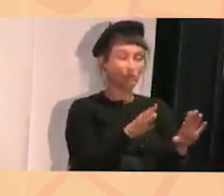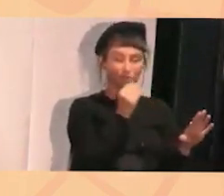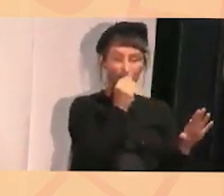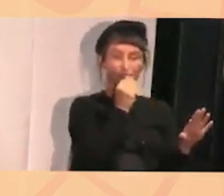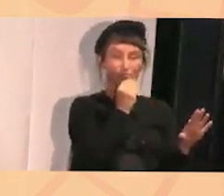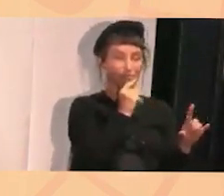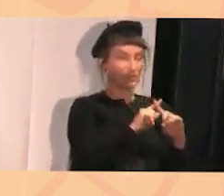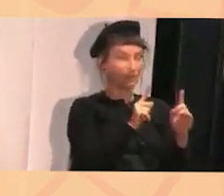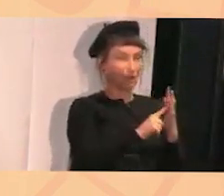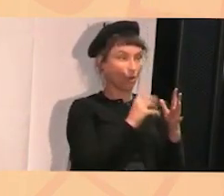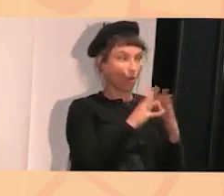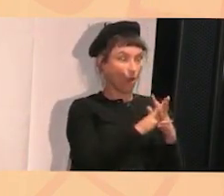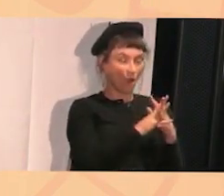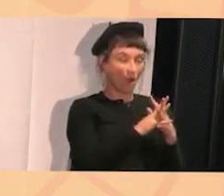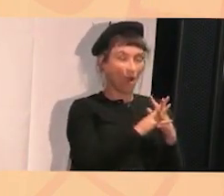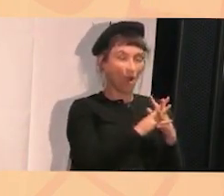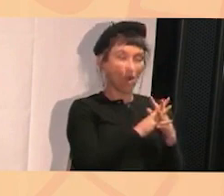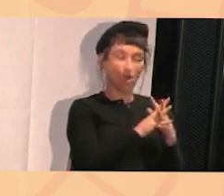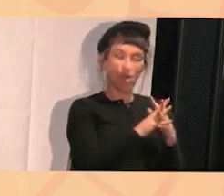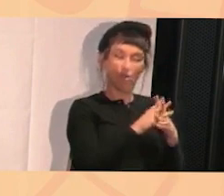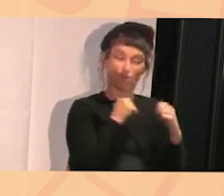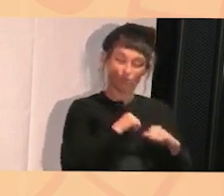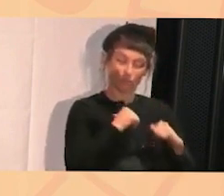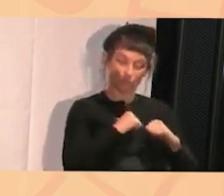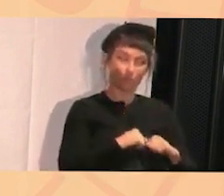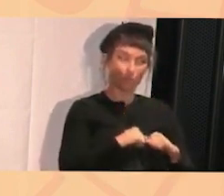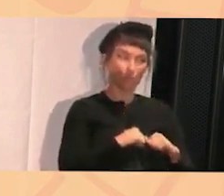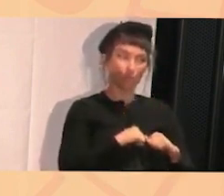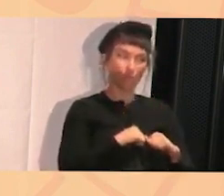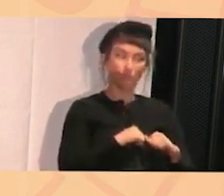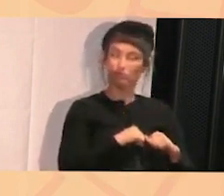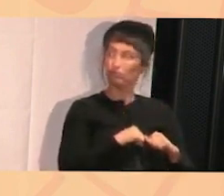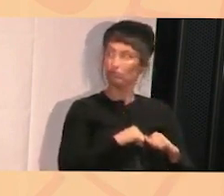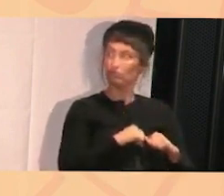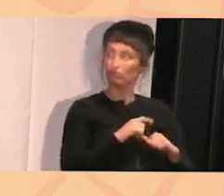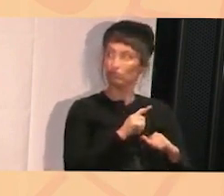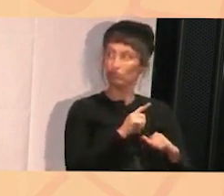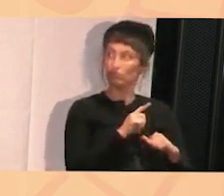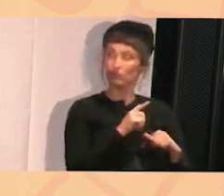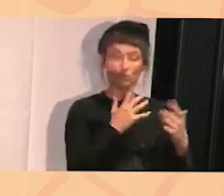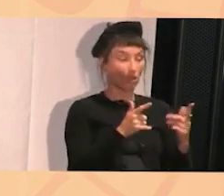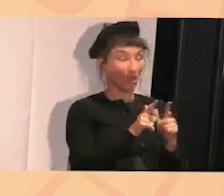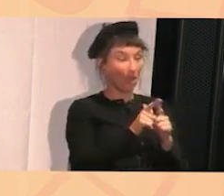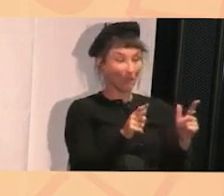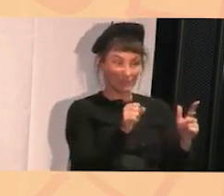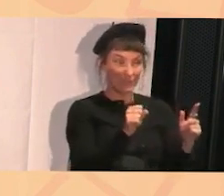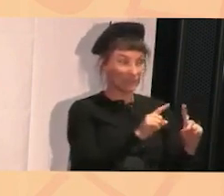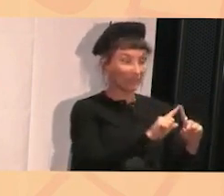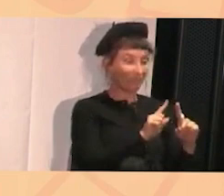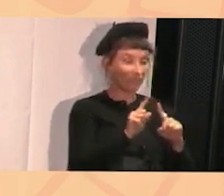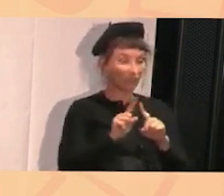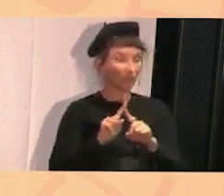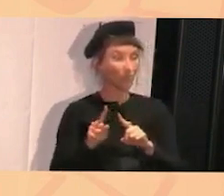been practiced, but there are the languages. All different languages in the Kimberley.